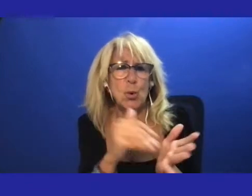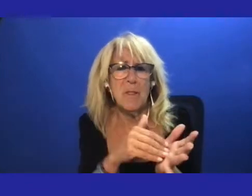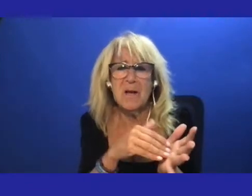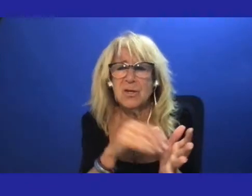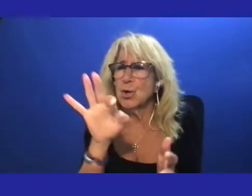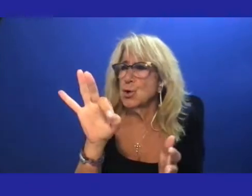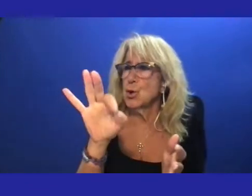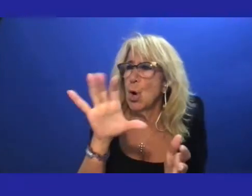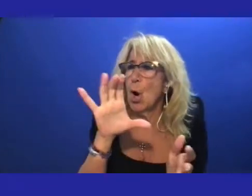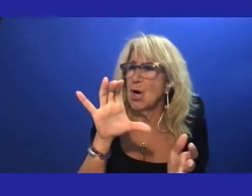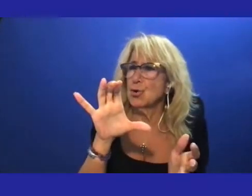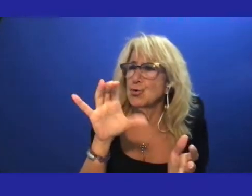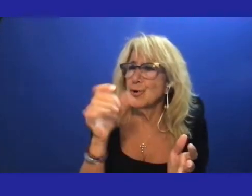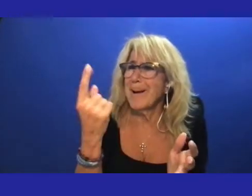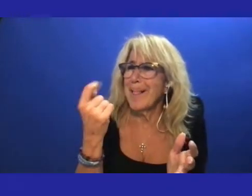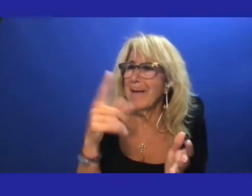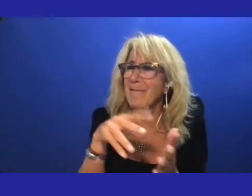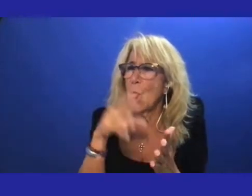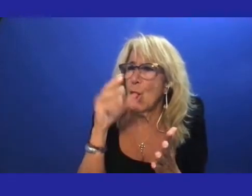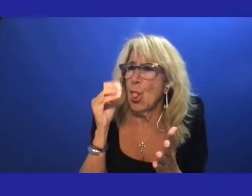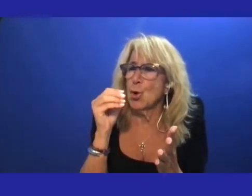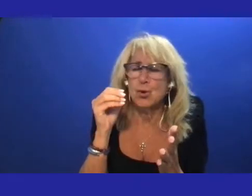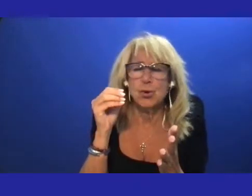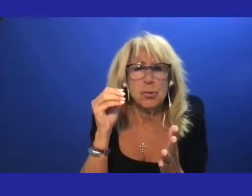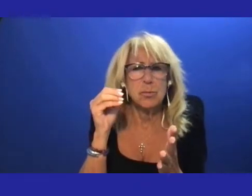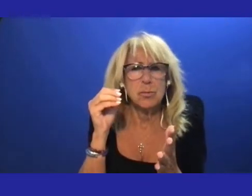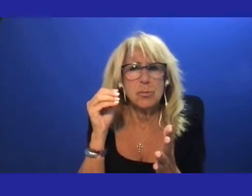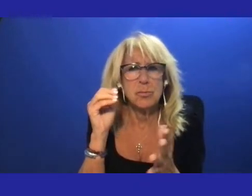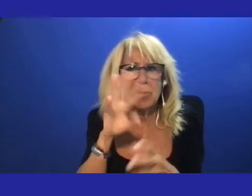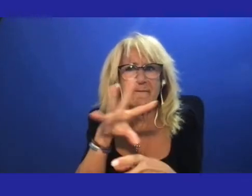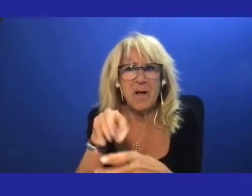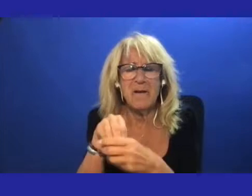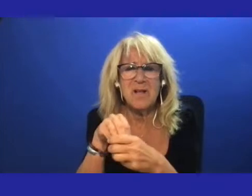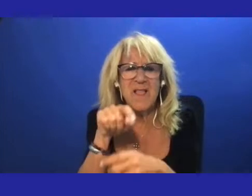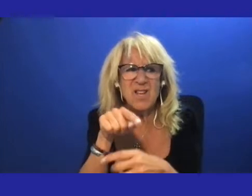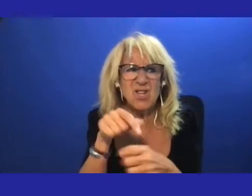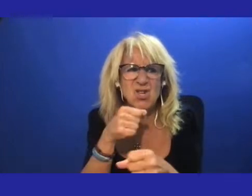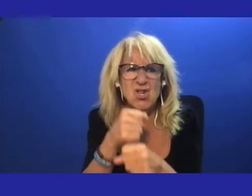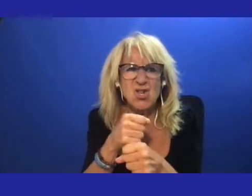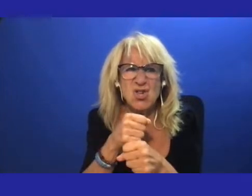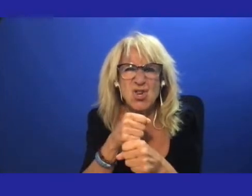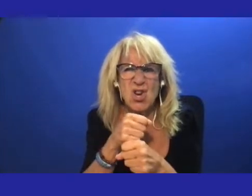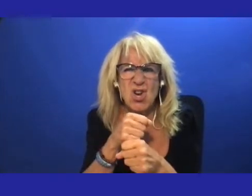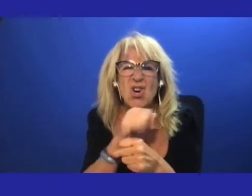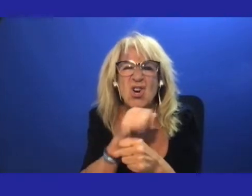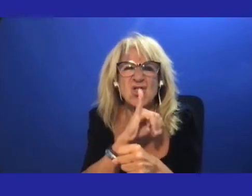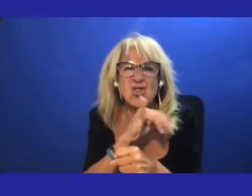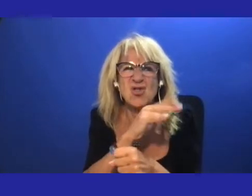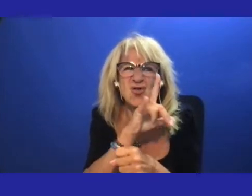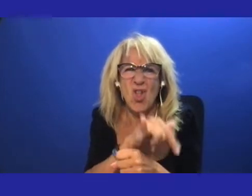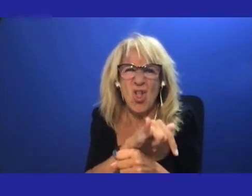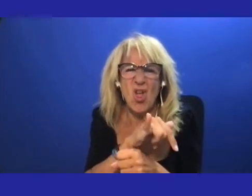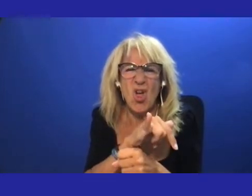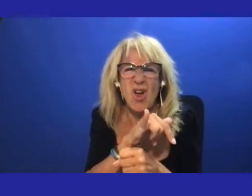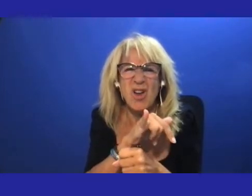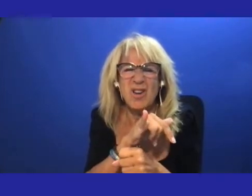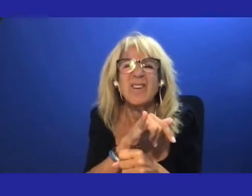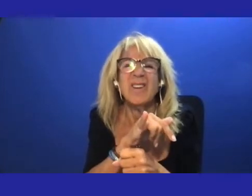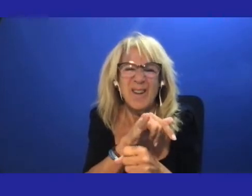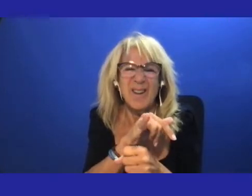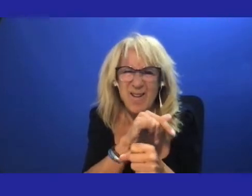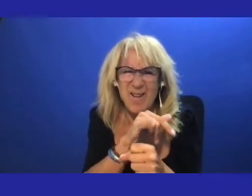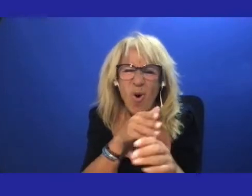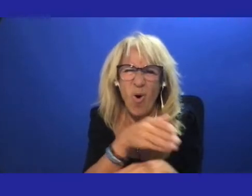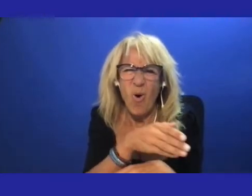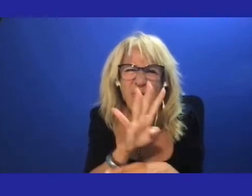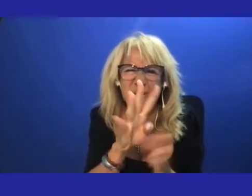2,911 learner encounters. This year, up through July, we've already had 4,121 learner encounters. So we will